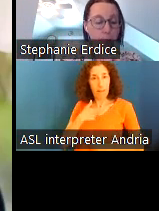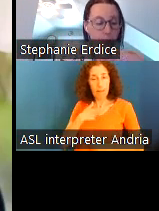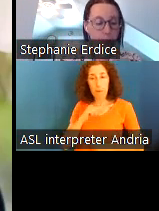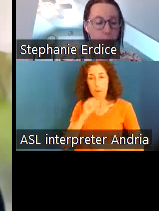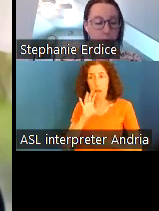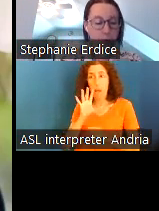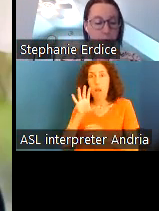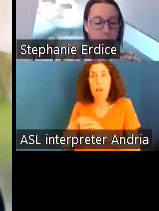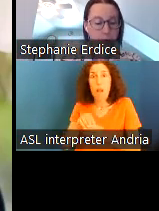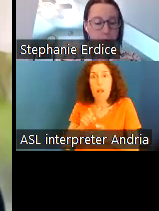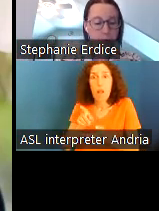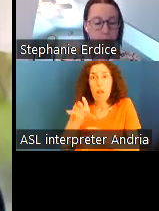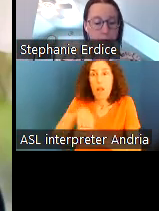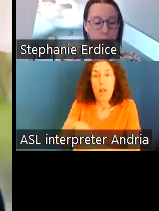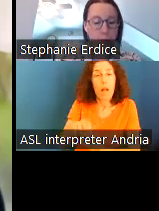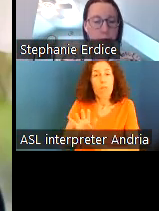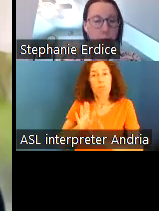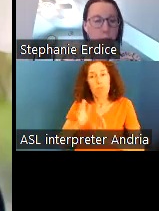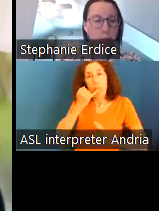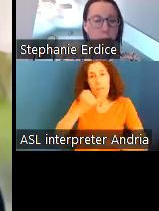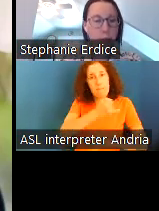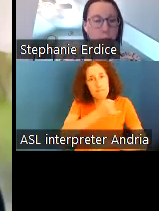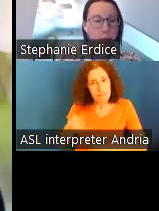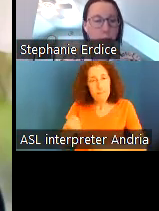might build boundaries around.